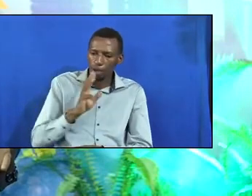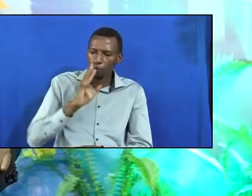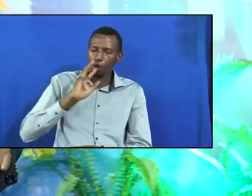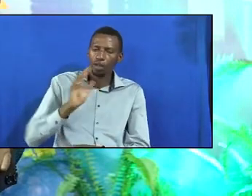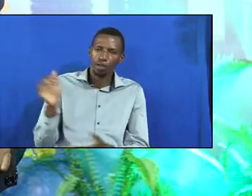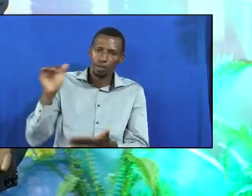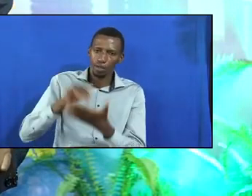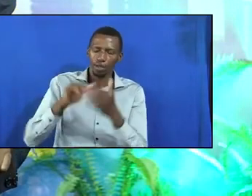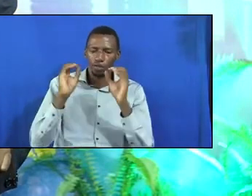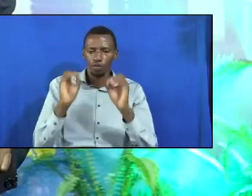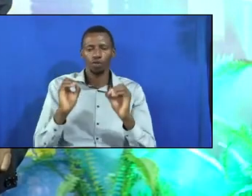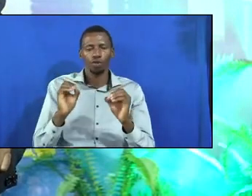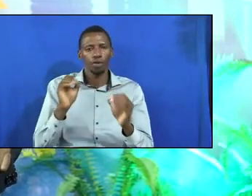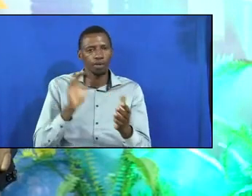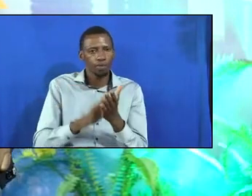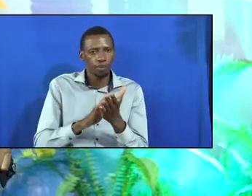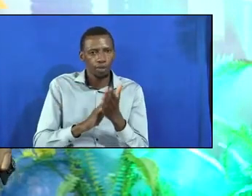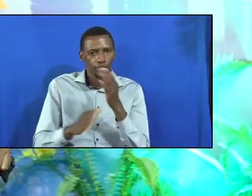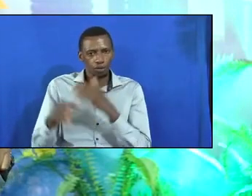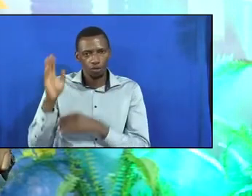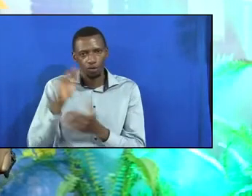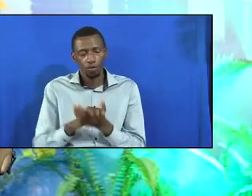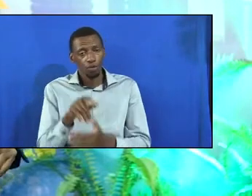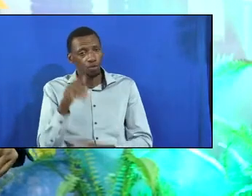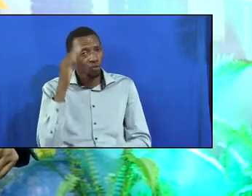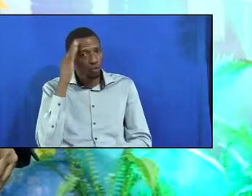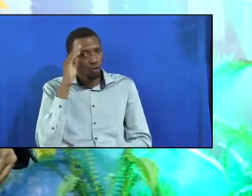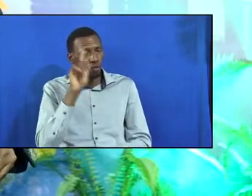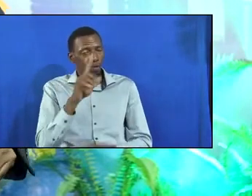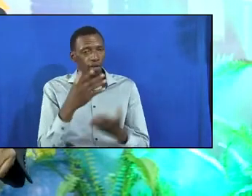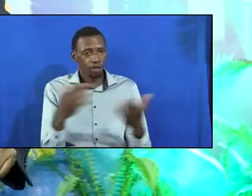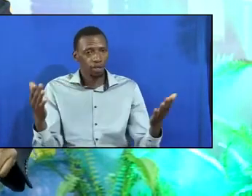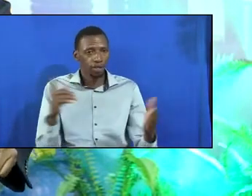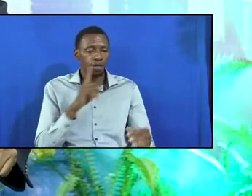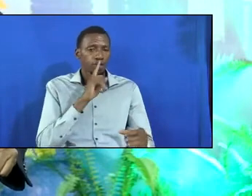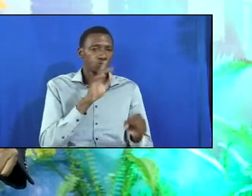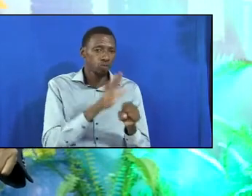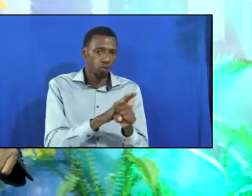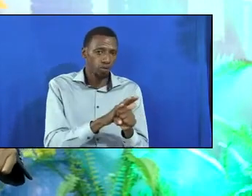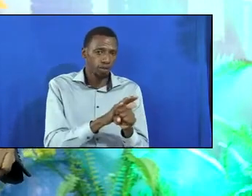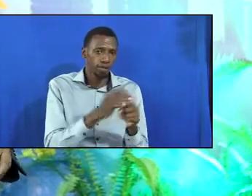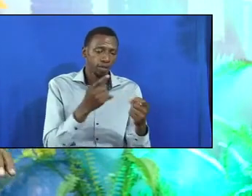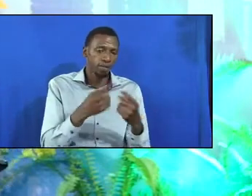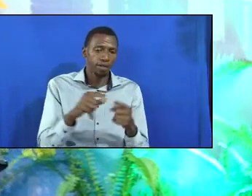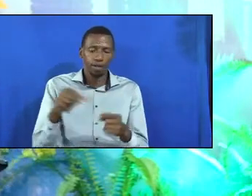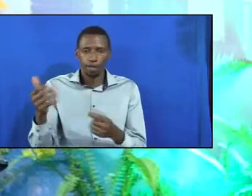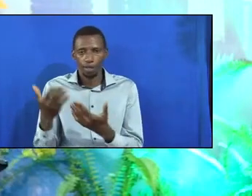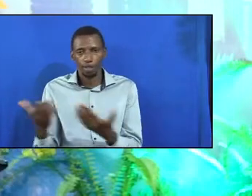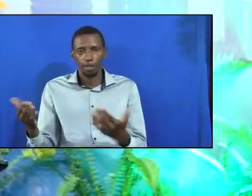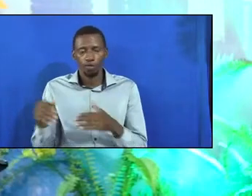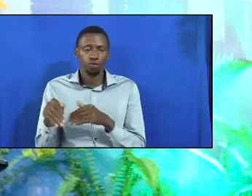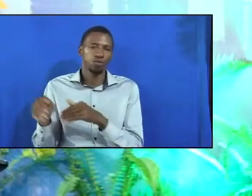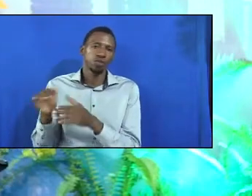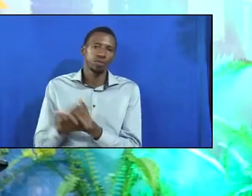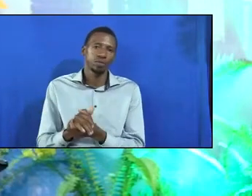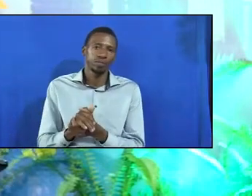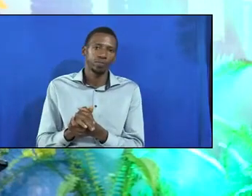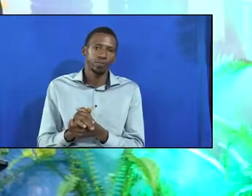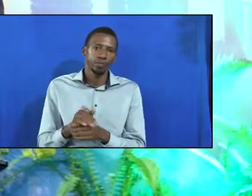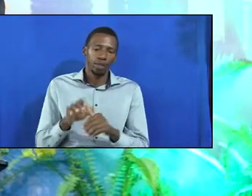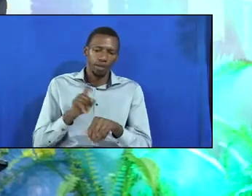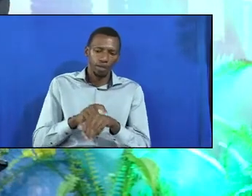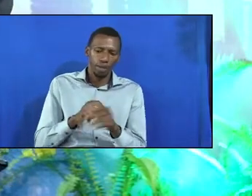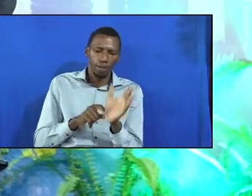Lord. But you know, it's one thing to promise, it's another thing to make it a reality. As she retired to bed